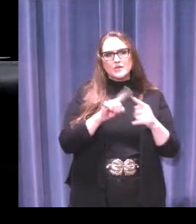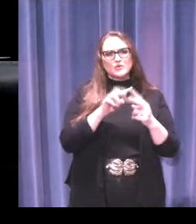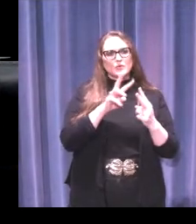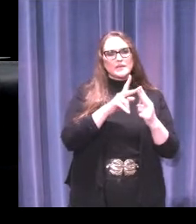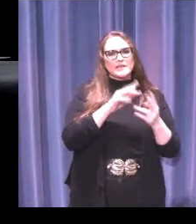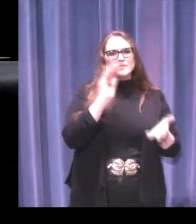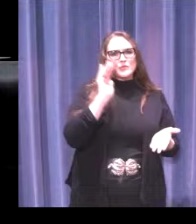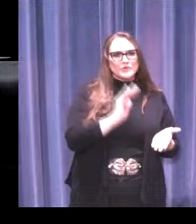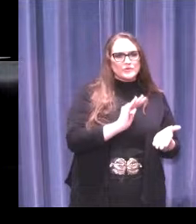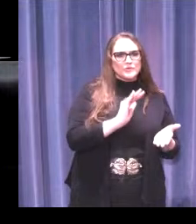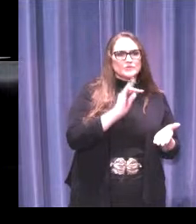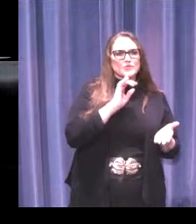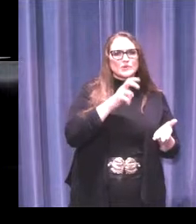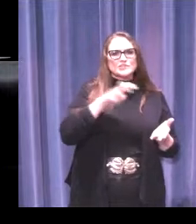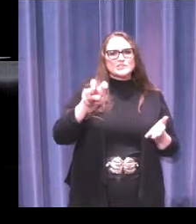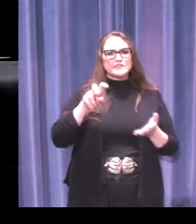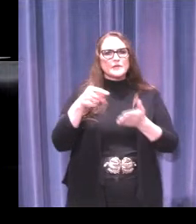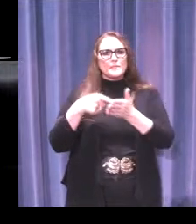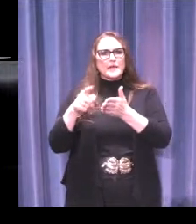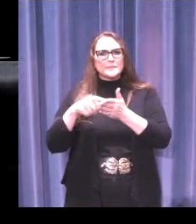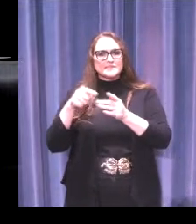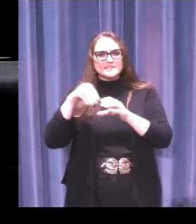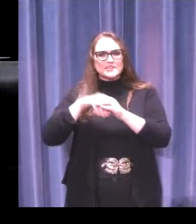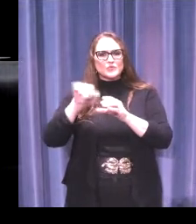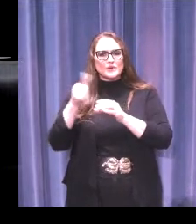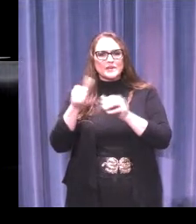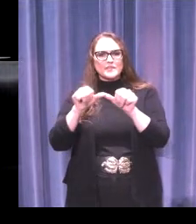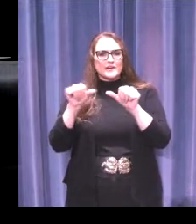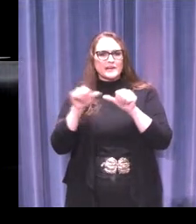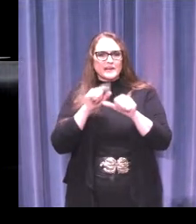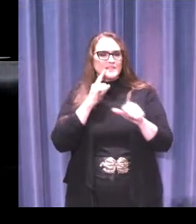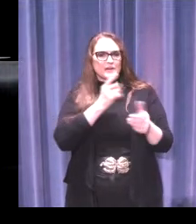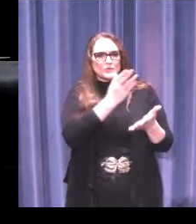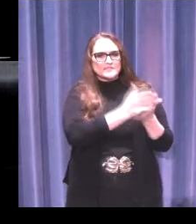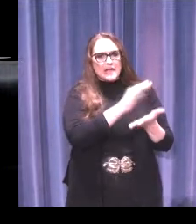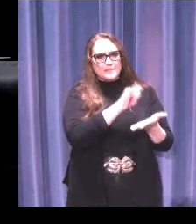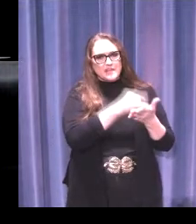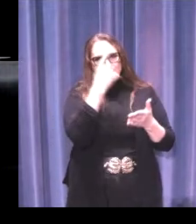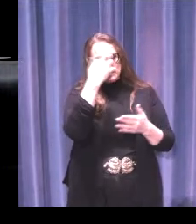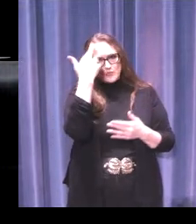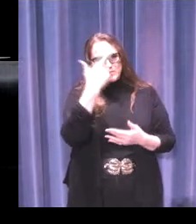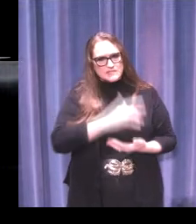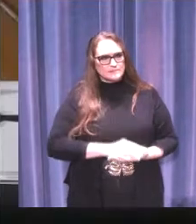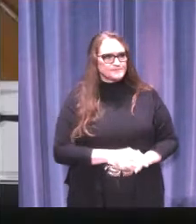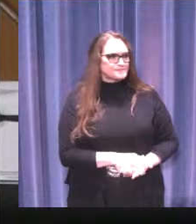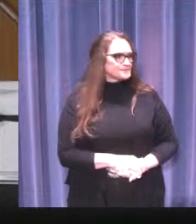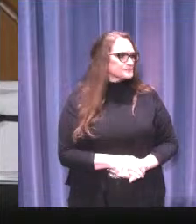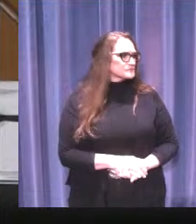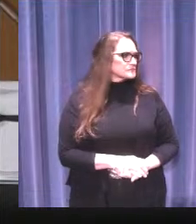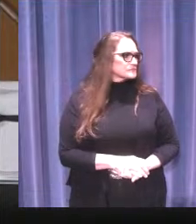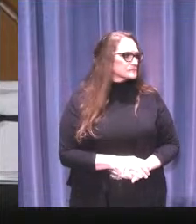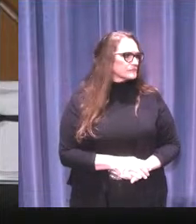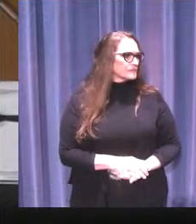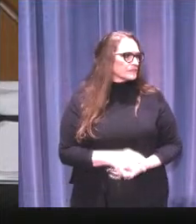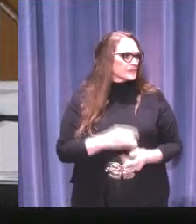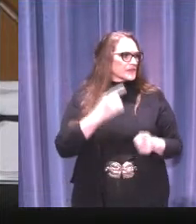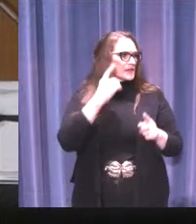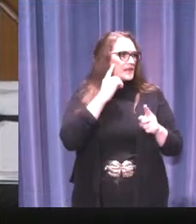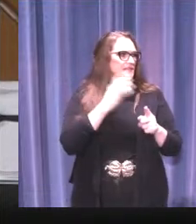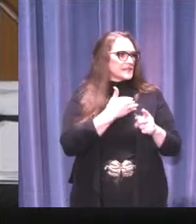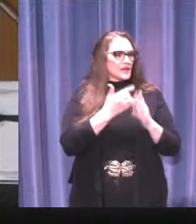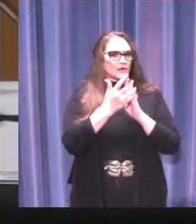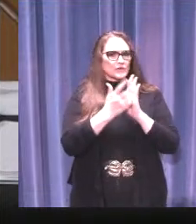reduce or shift payments into another area, and they were just putting a stop to it for that reason. Okay. I think our